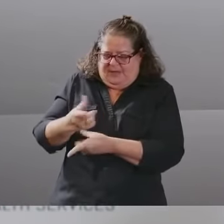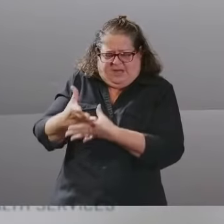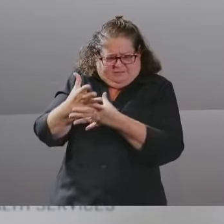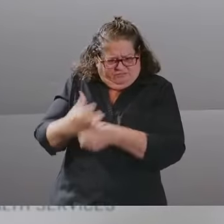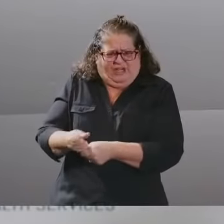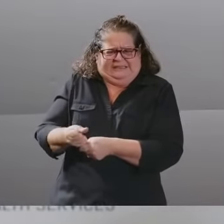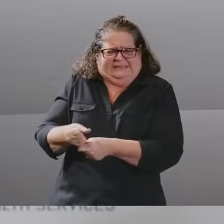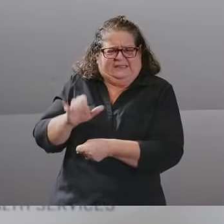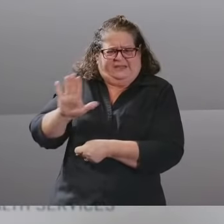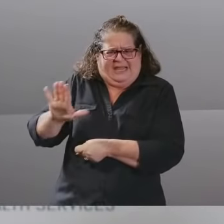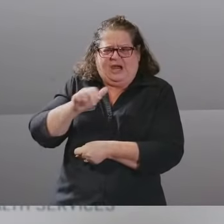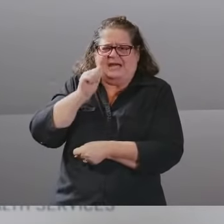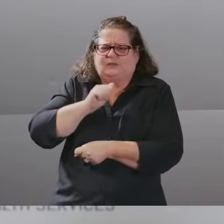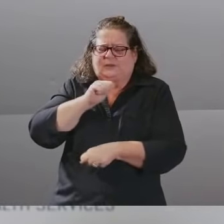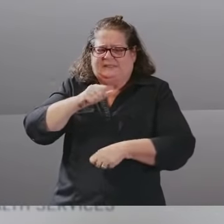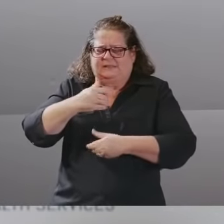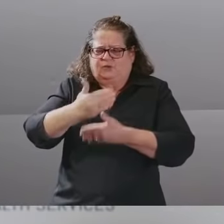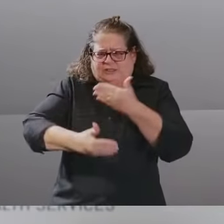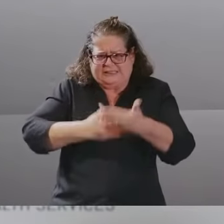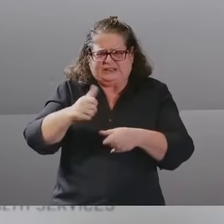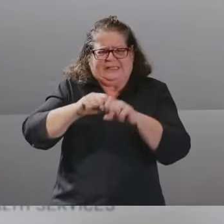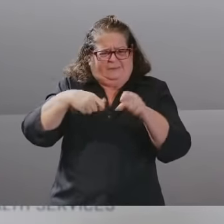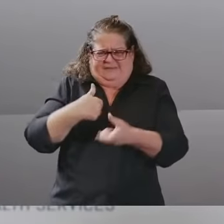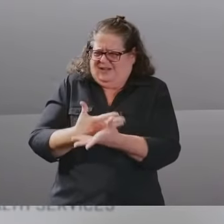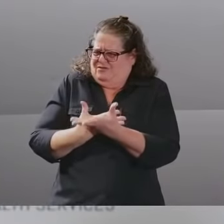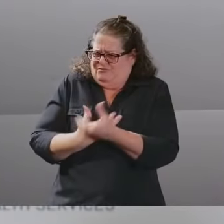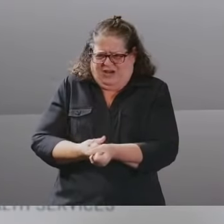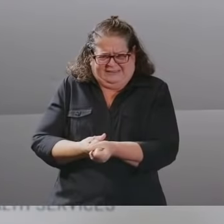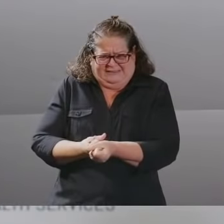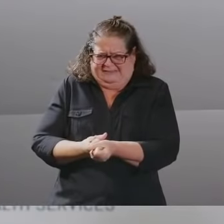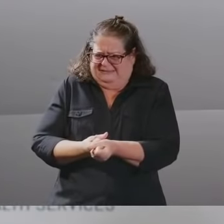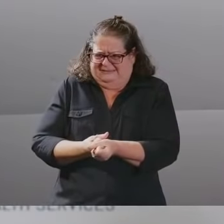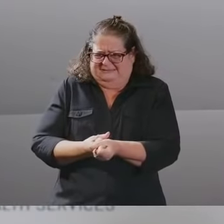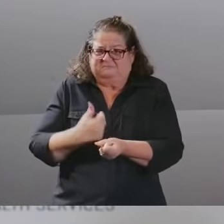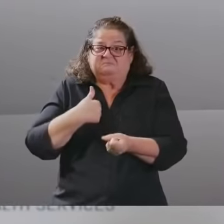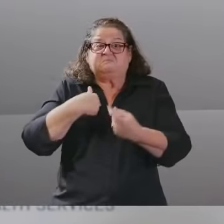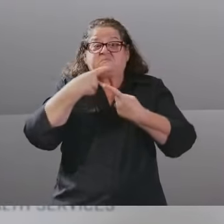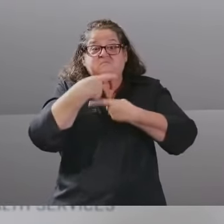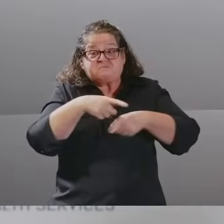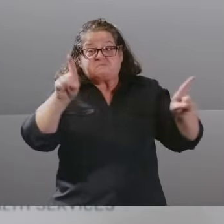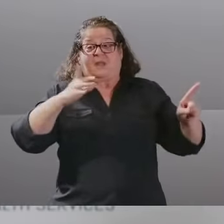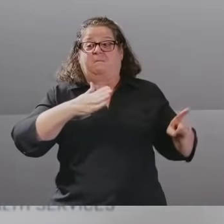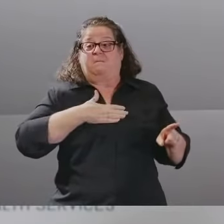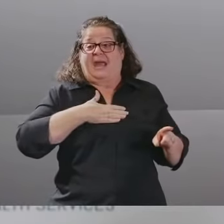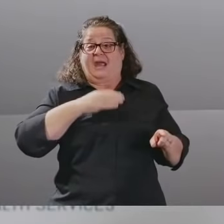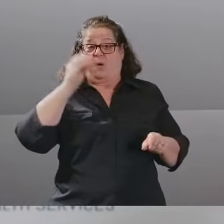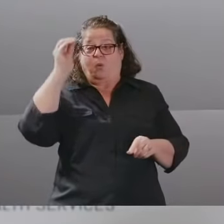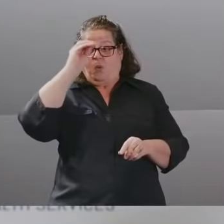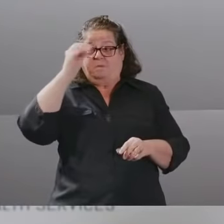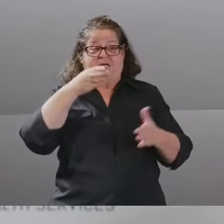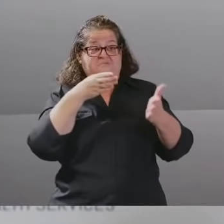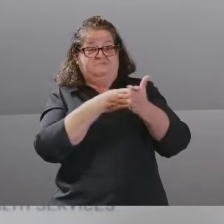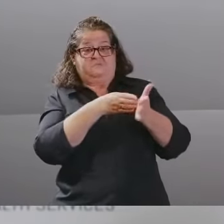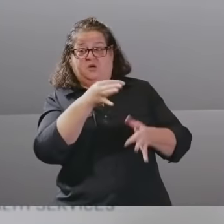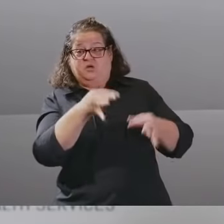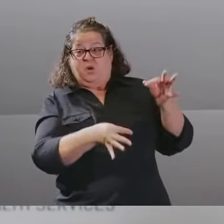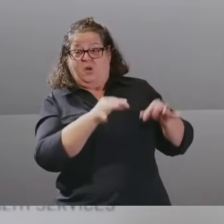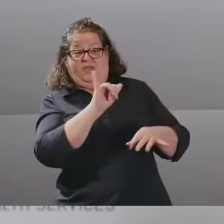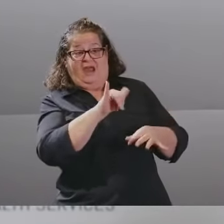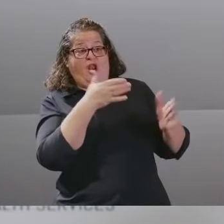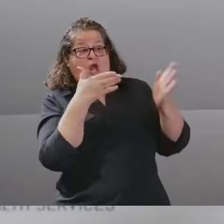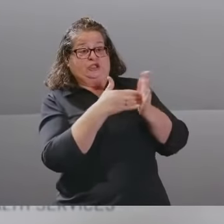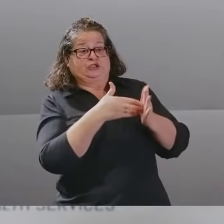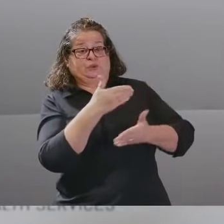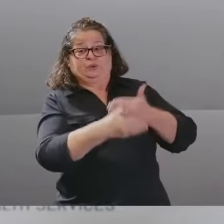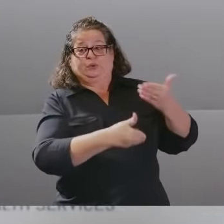before the legal process plays out. And listen, my name wasn't on a ballot in 2020,